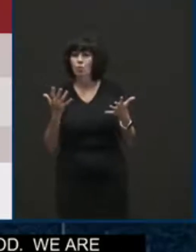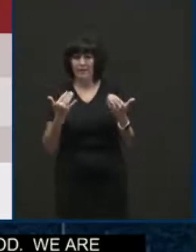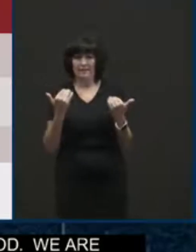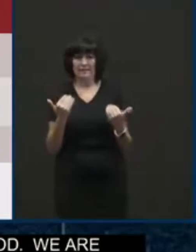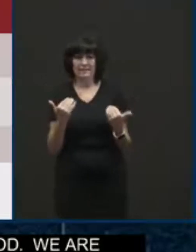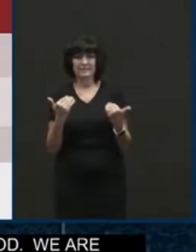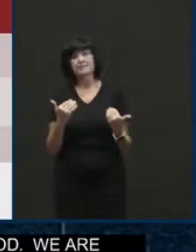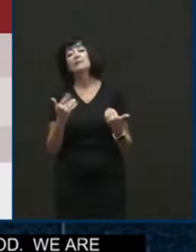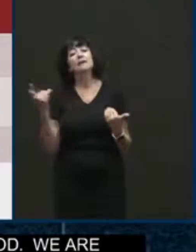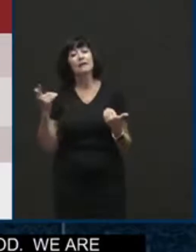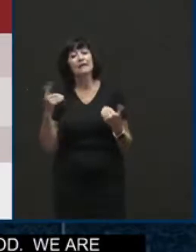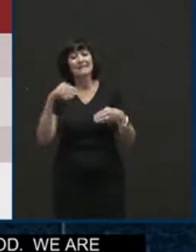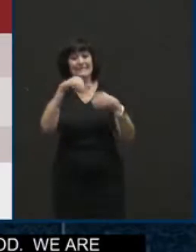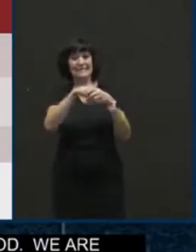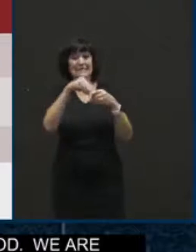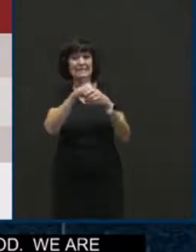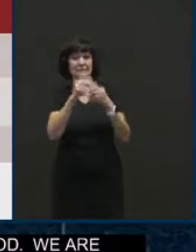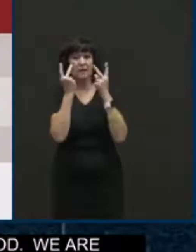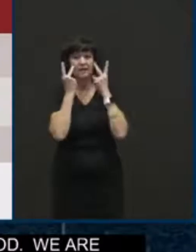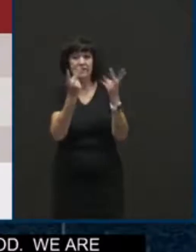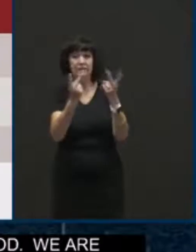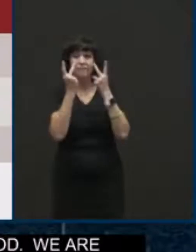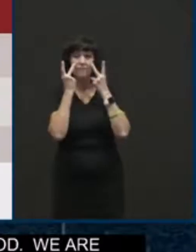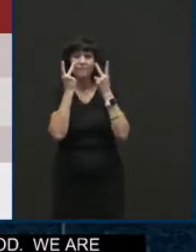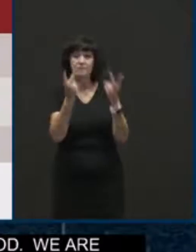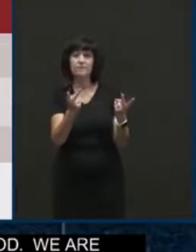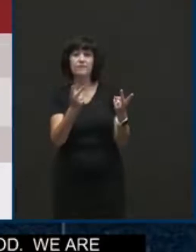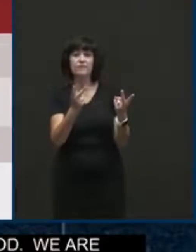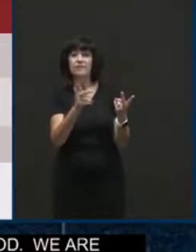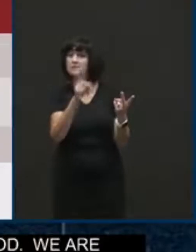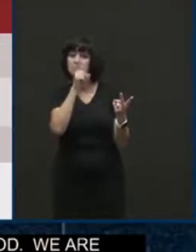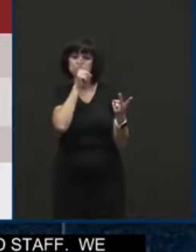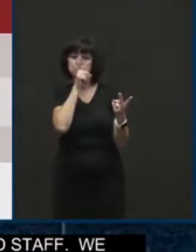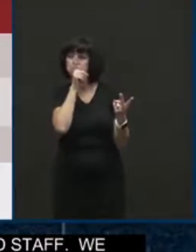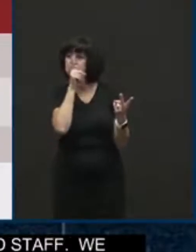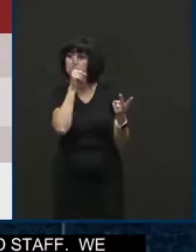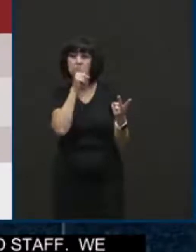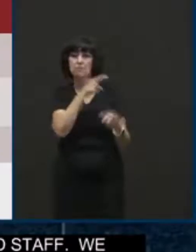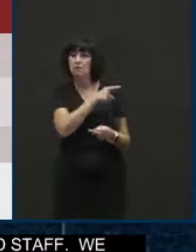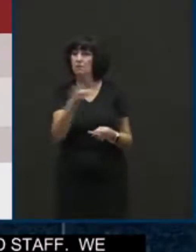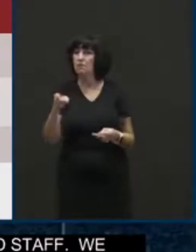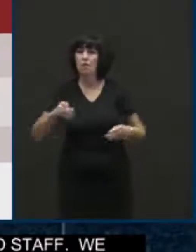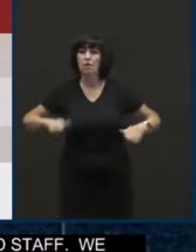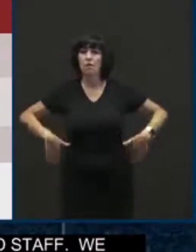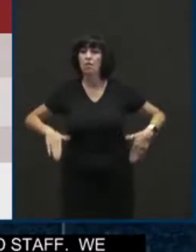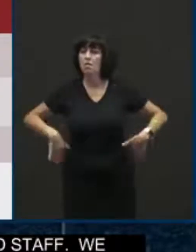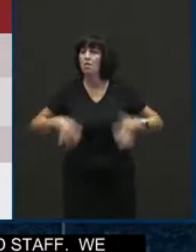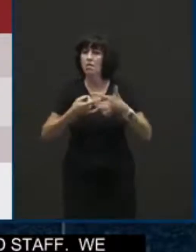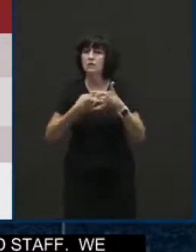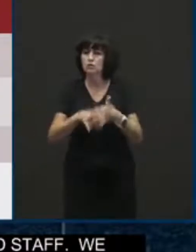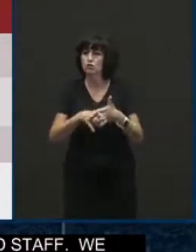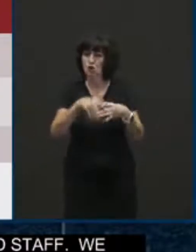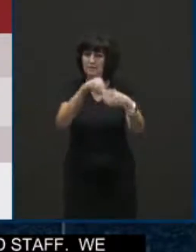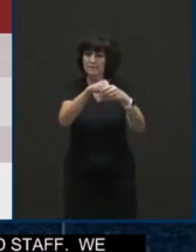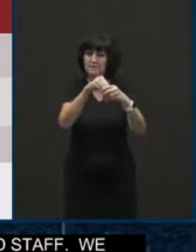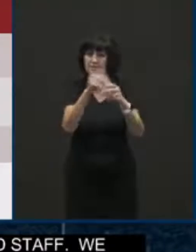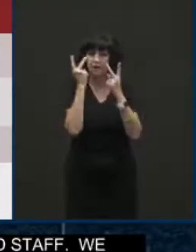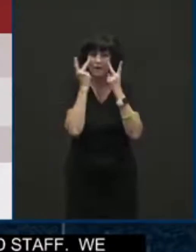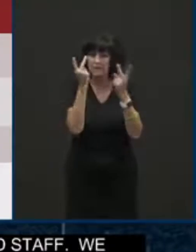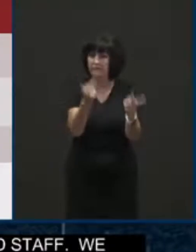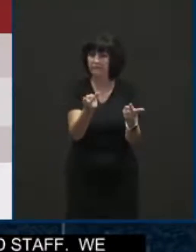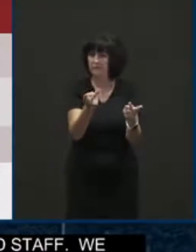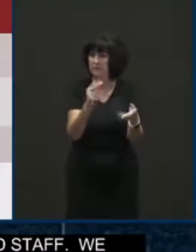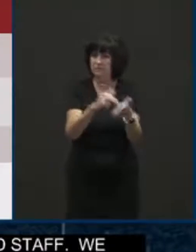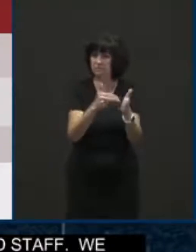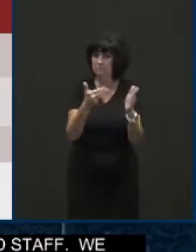a factor in that none of these facilities had begun indoor visitation. Additionally,